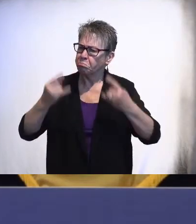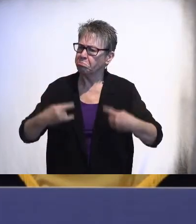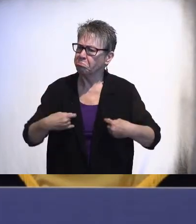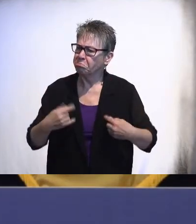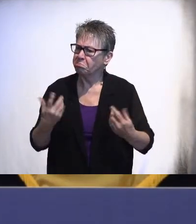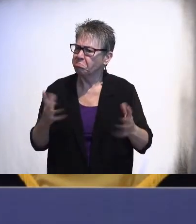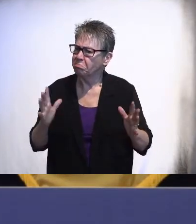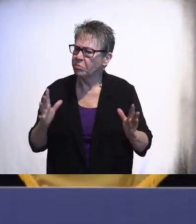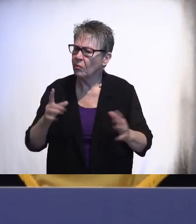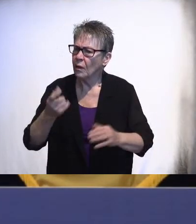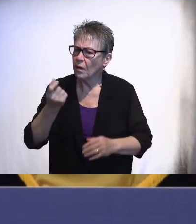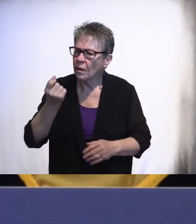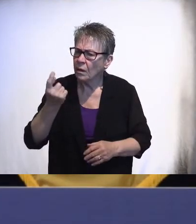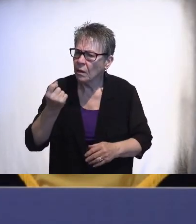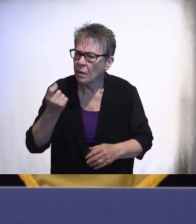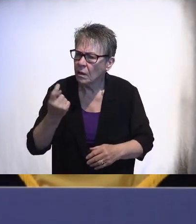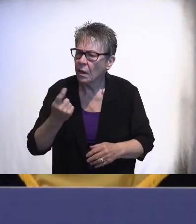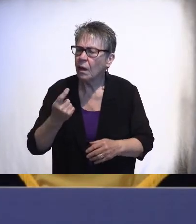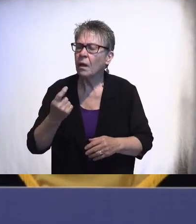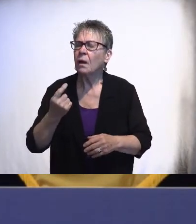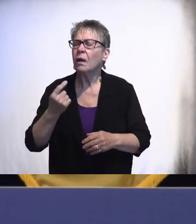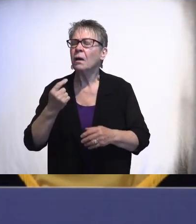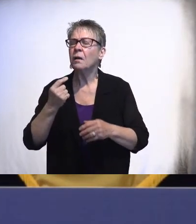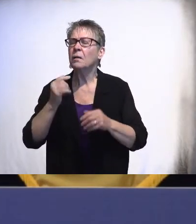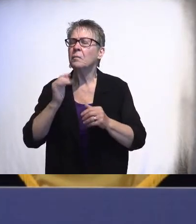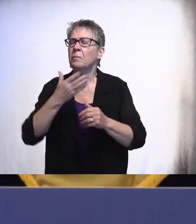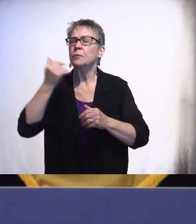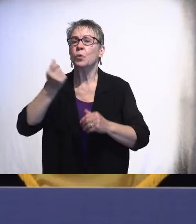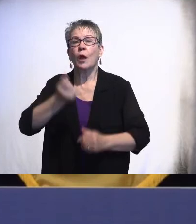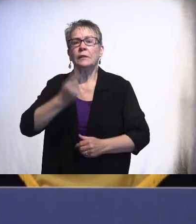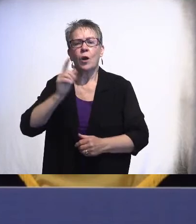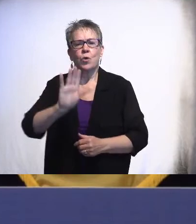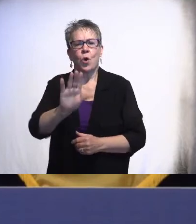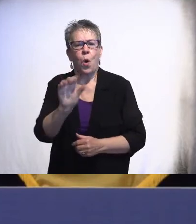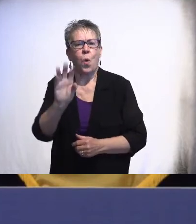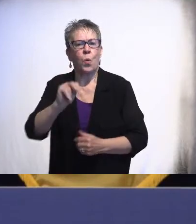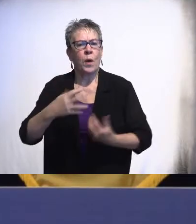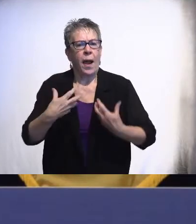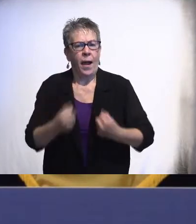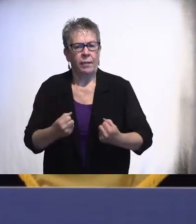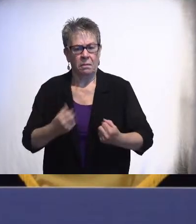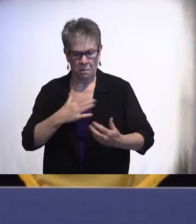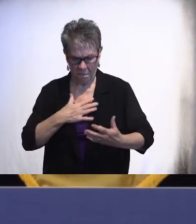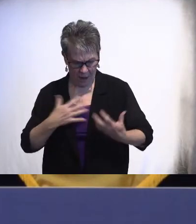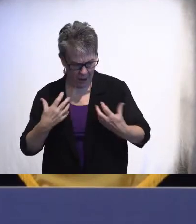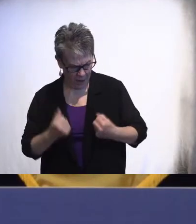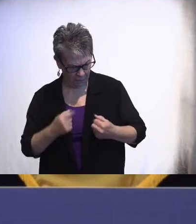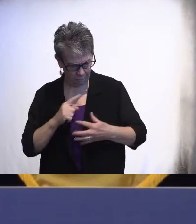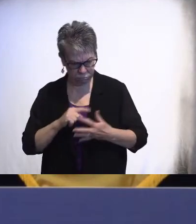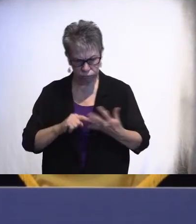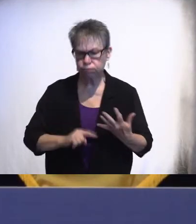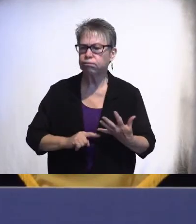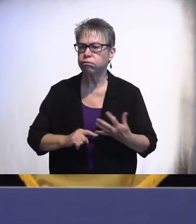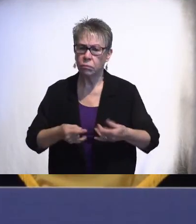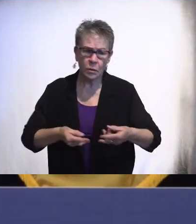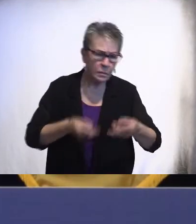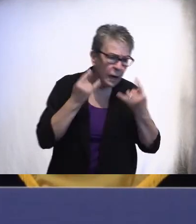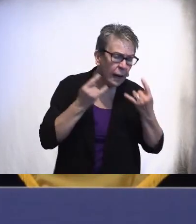you've got some, I would think, Judy, a comorbidity, or if a district thinks that there's a particular outbreak in that